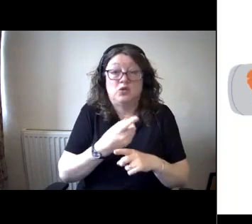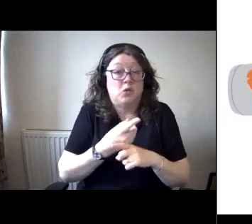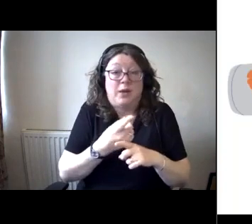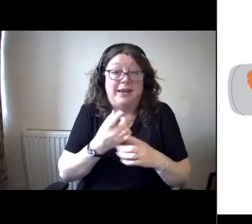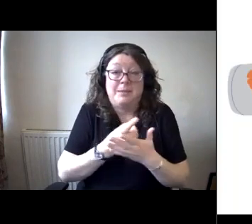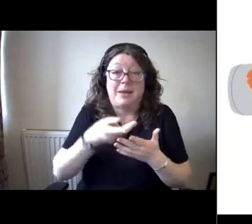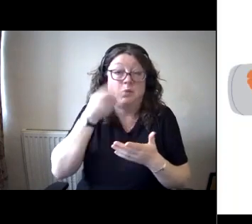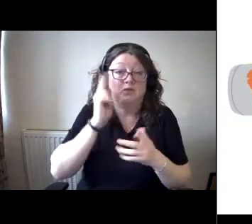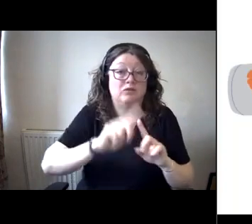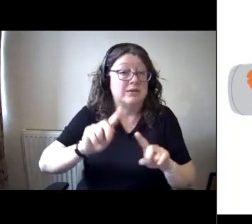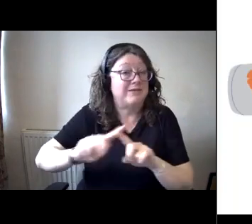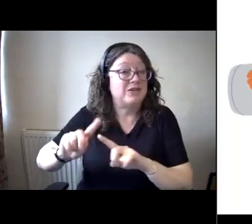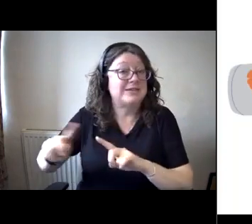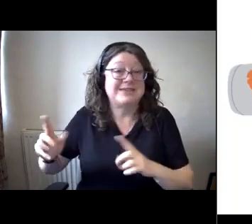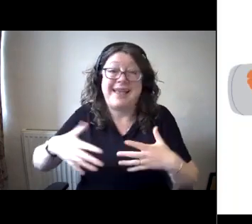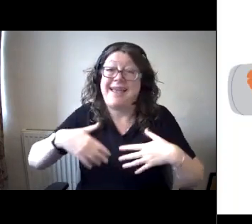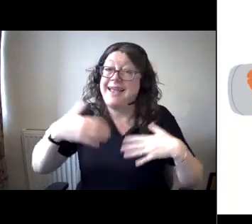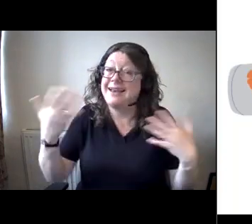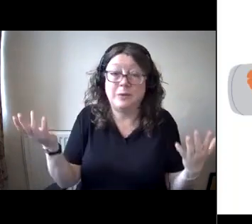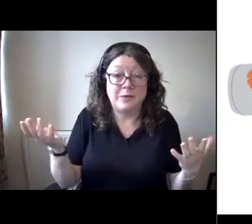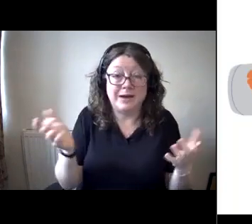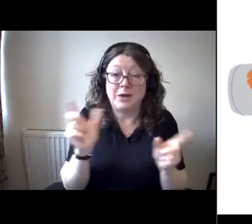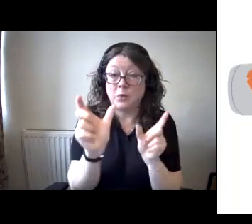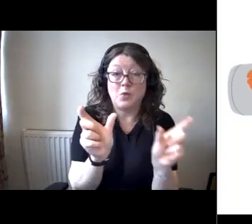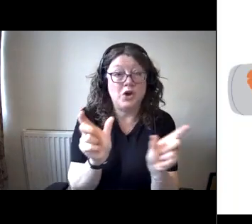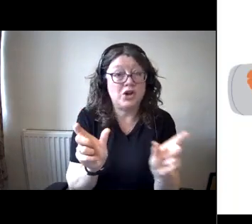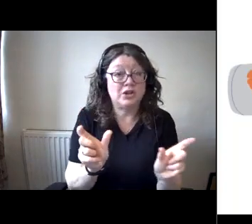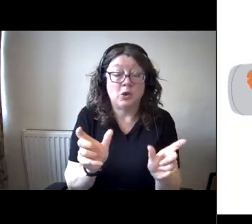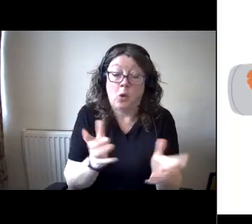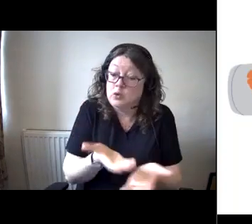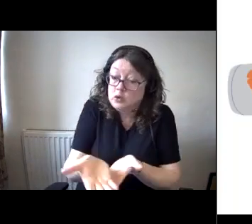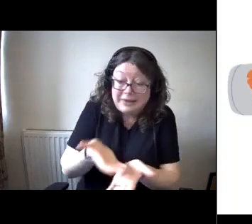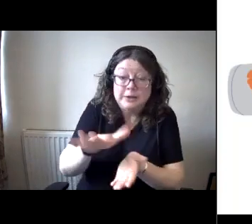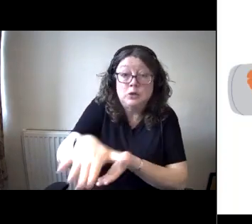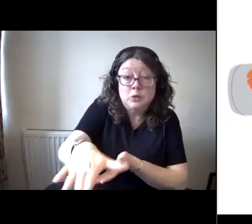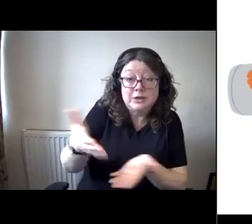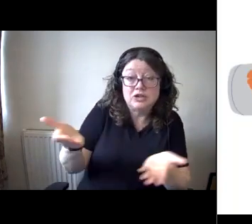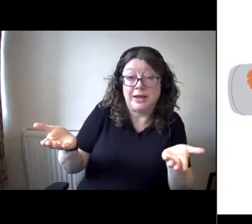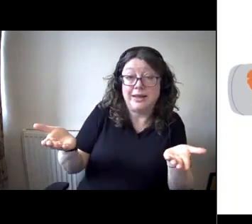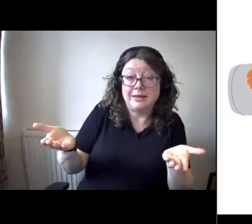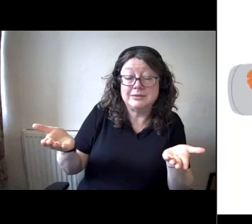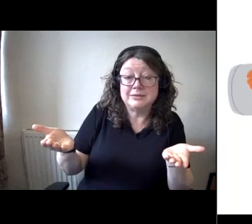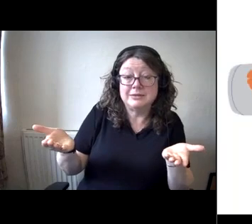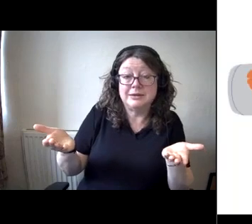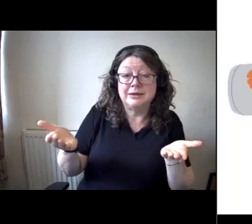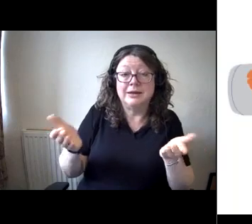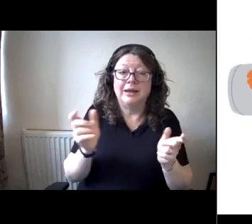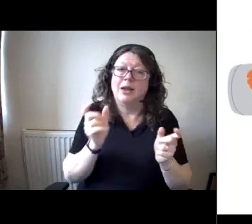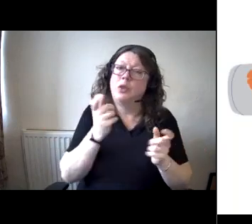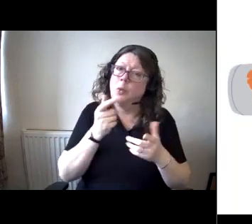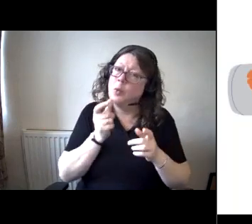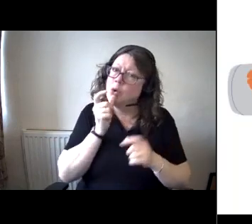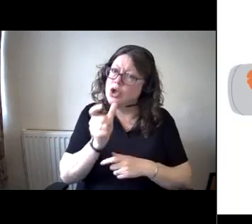neurodiversity, when we're talking about our young people or to our young people. And what we can see here is that